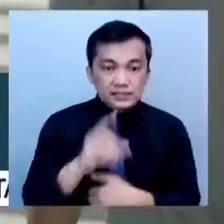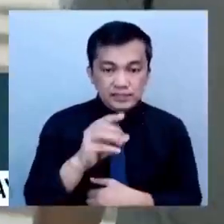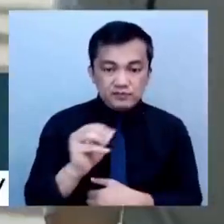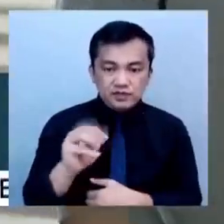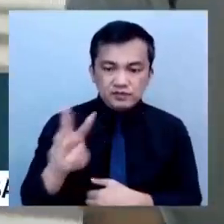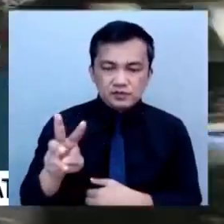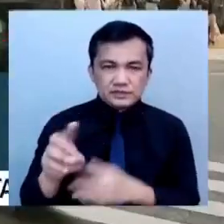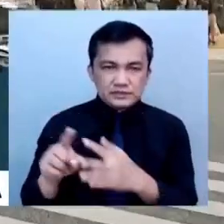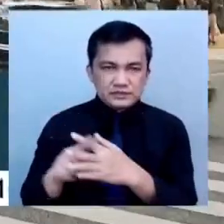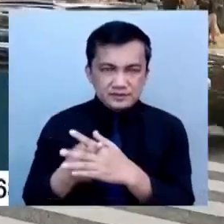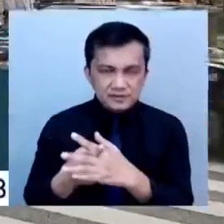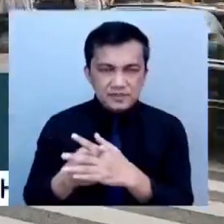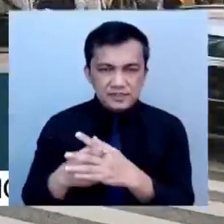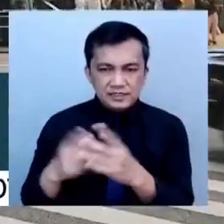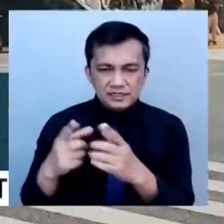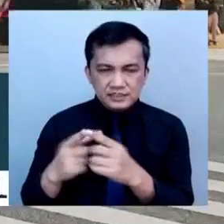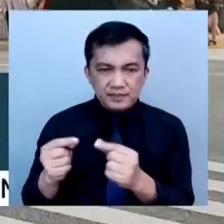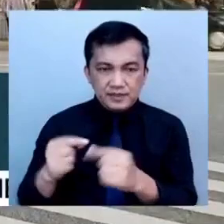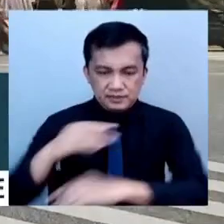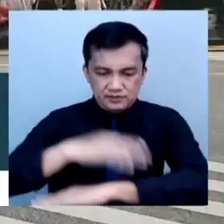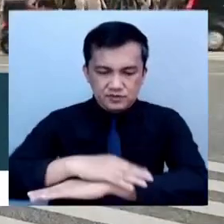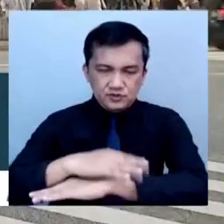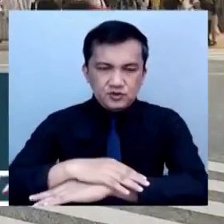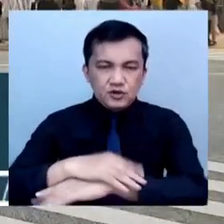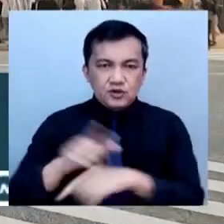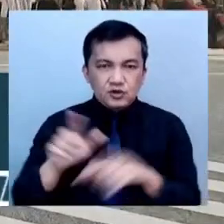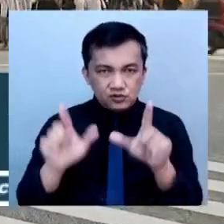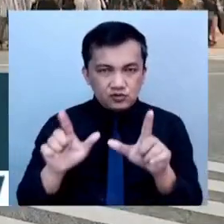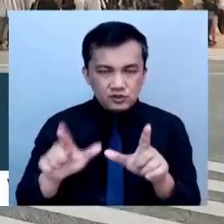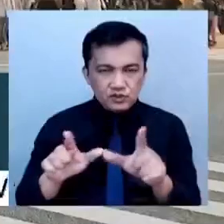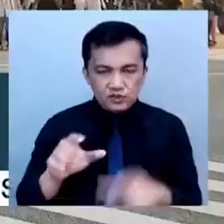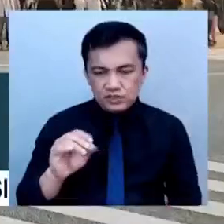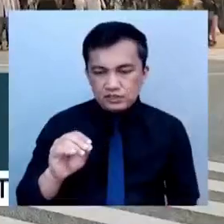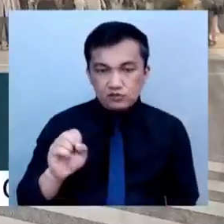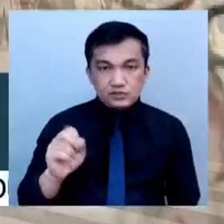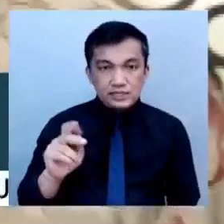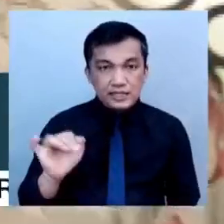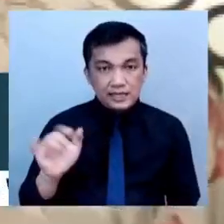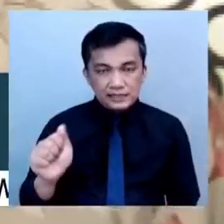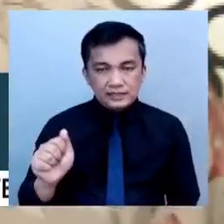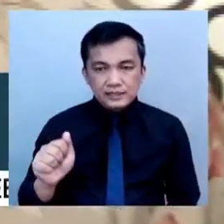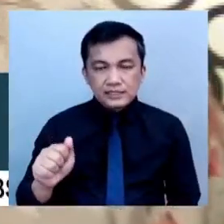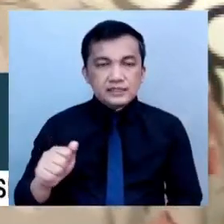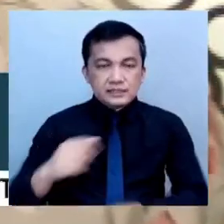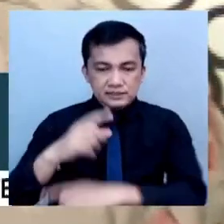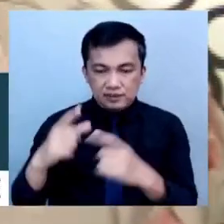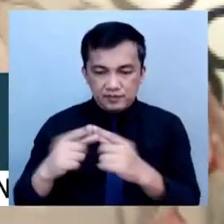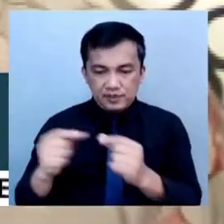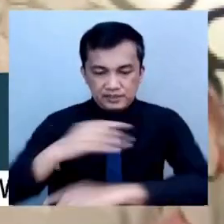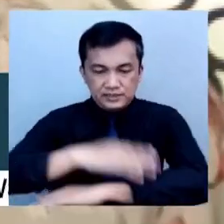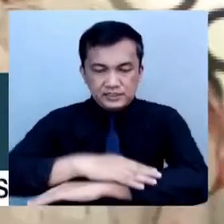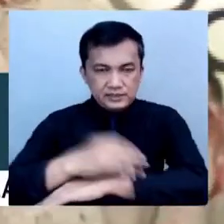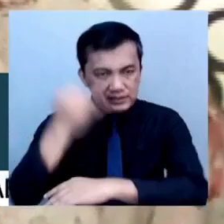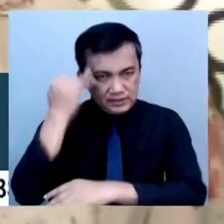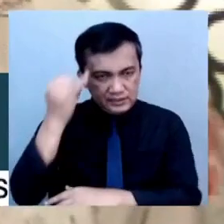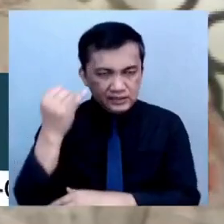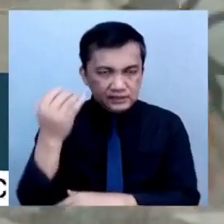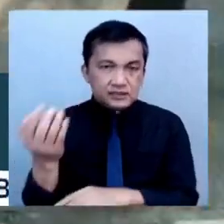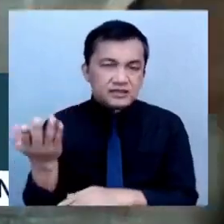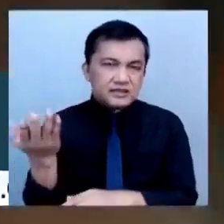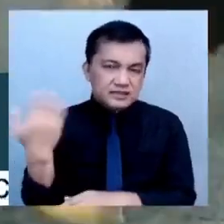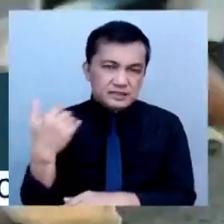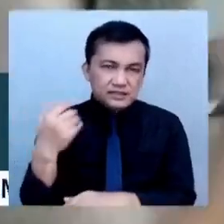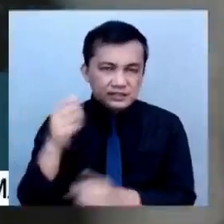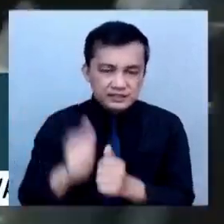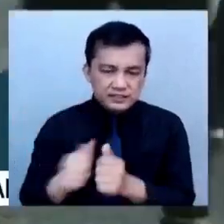launched its Japan desk in Tokyo and Osaka. The Japan desk was an idea by the late Secretary Susan Ople,